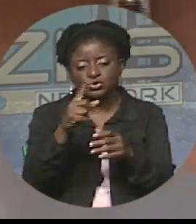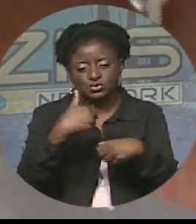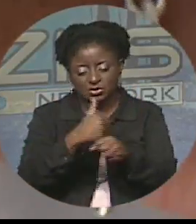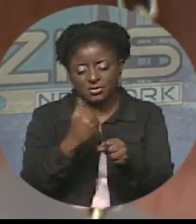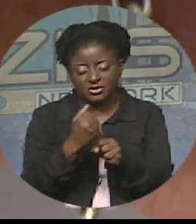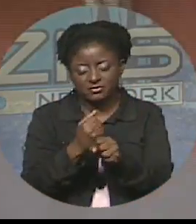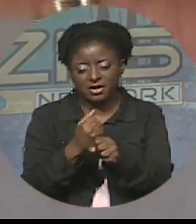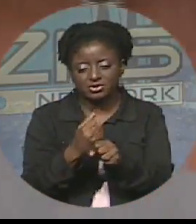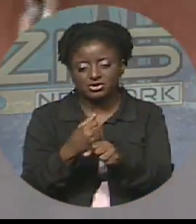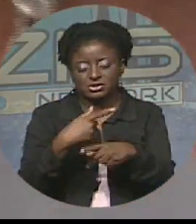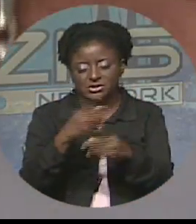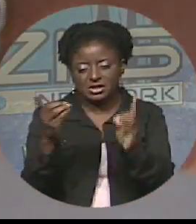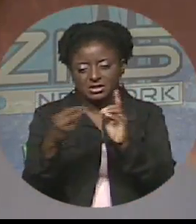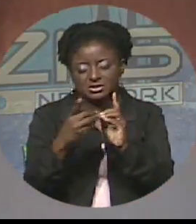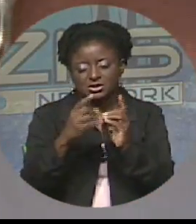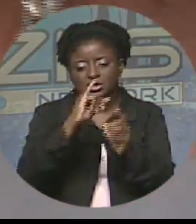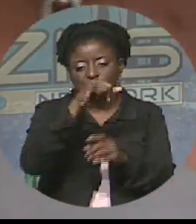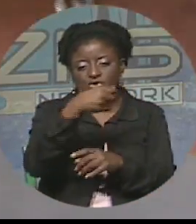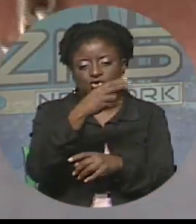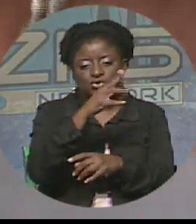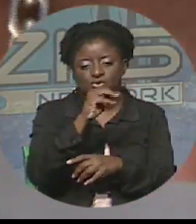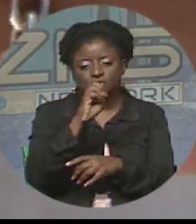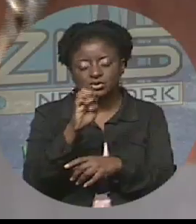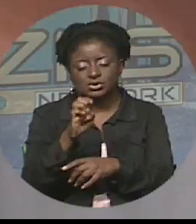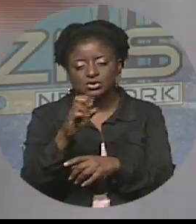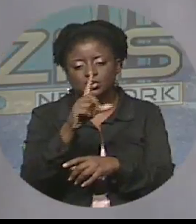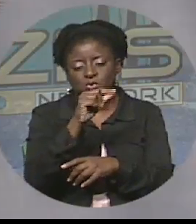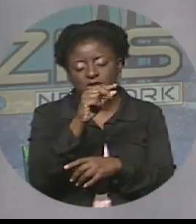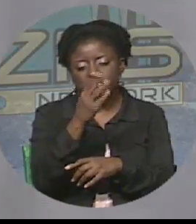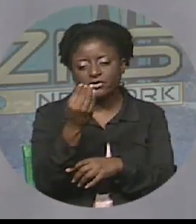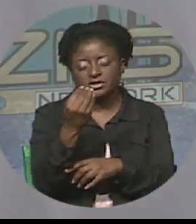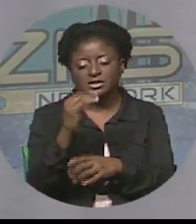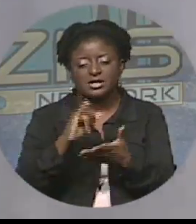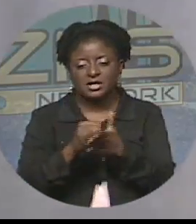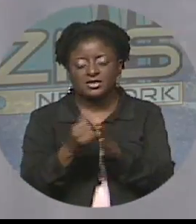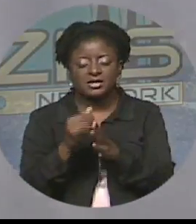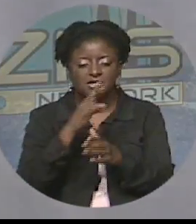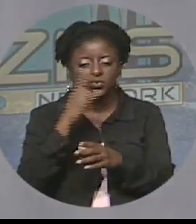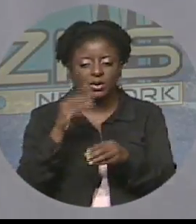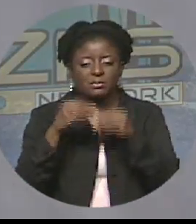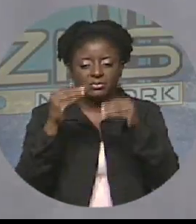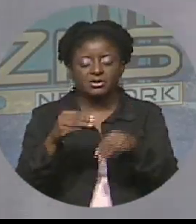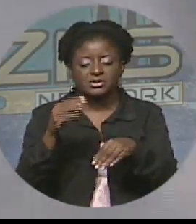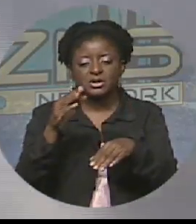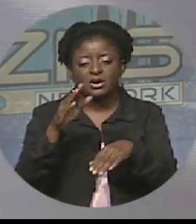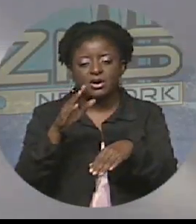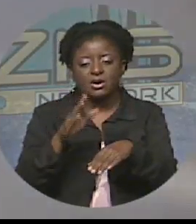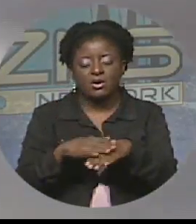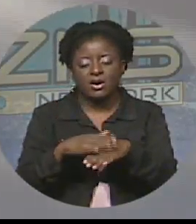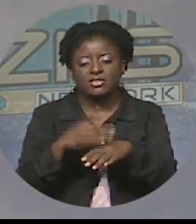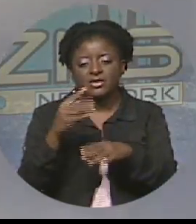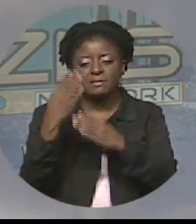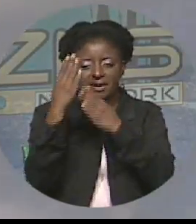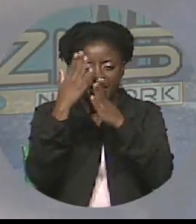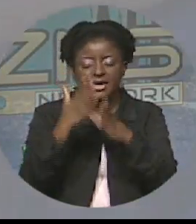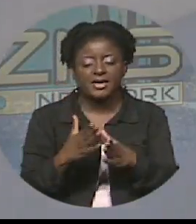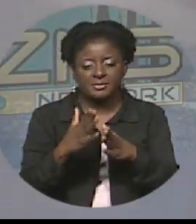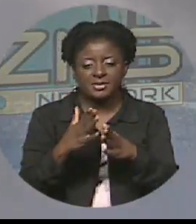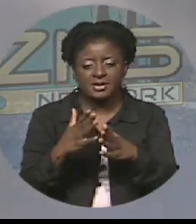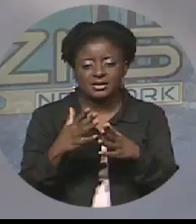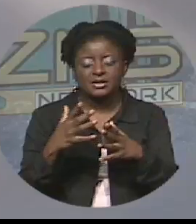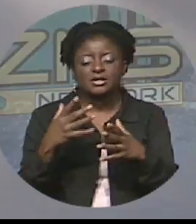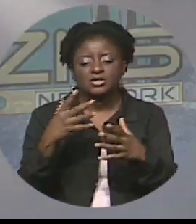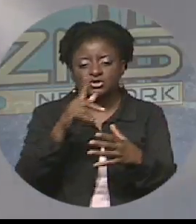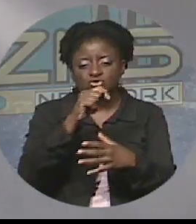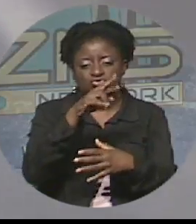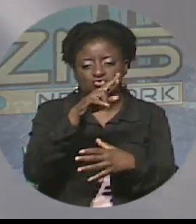2014, which means that these were put on the Bahama banks during our off-season, when we were home, when the banks were supposed to be being